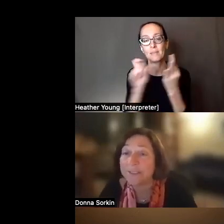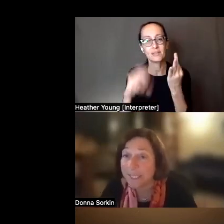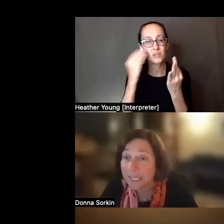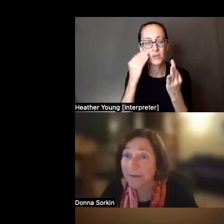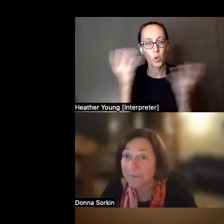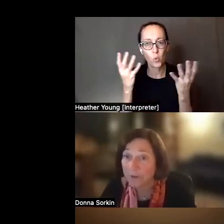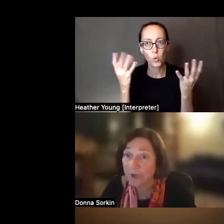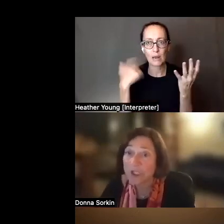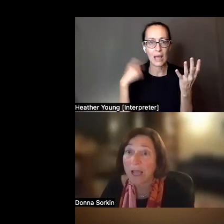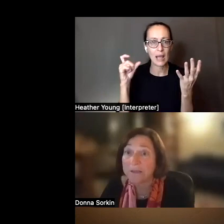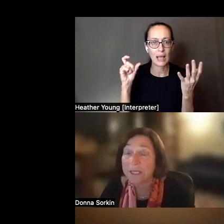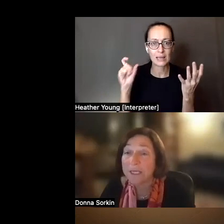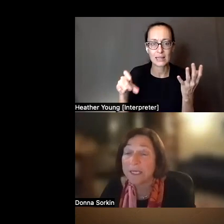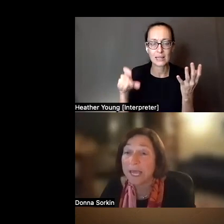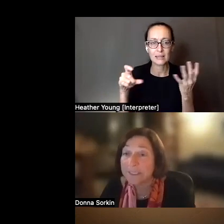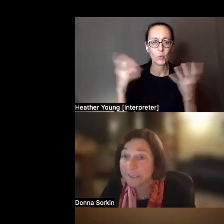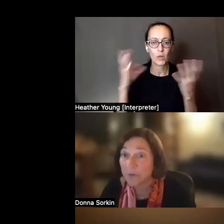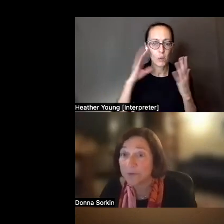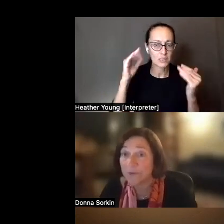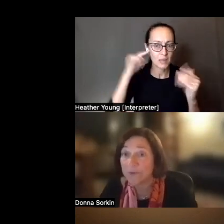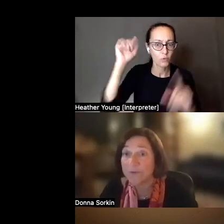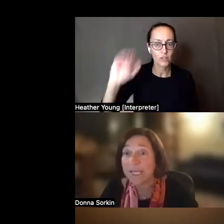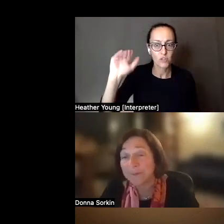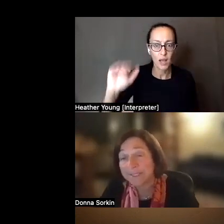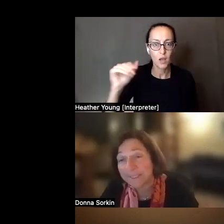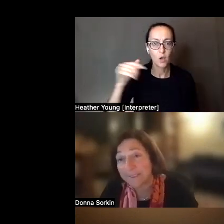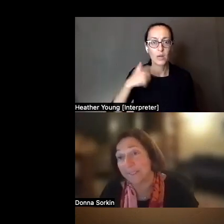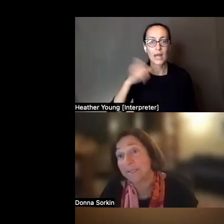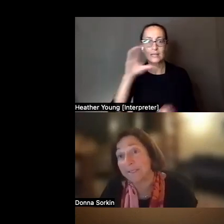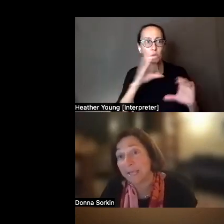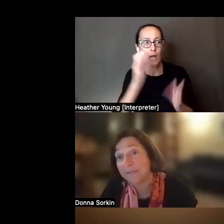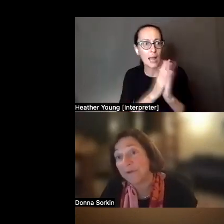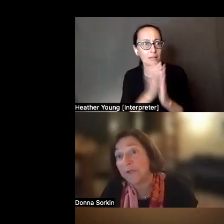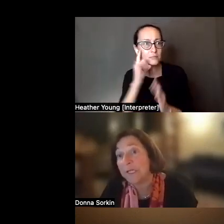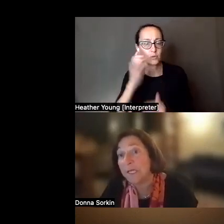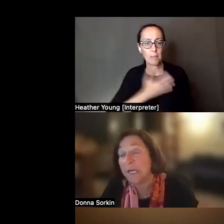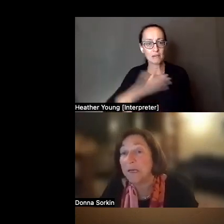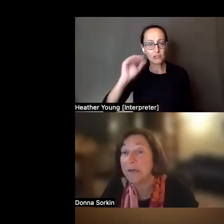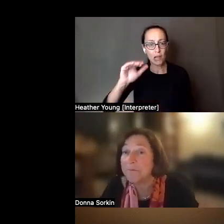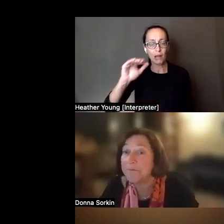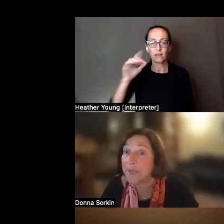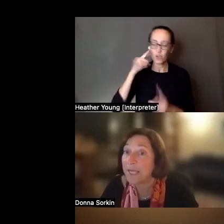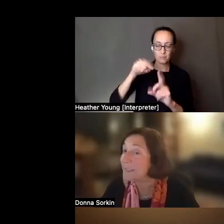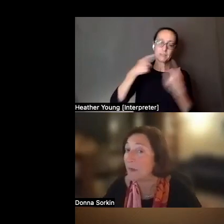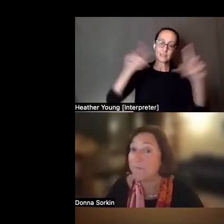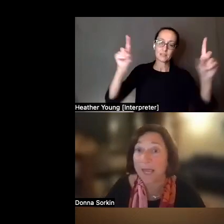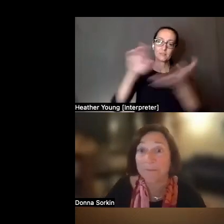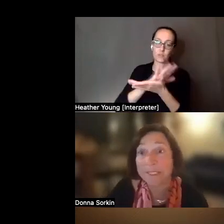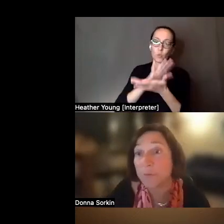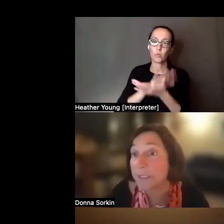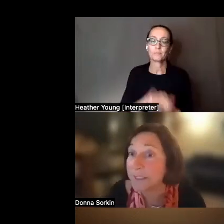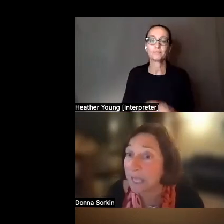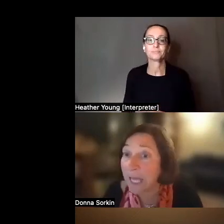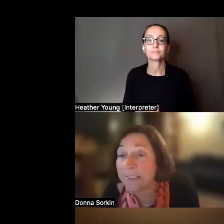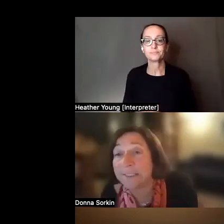be seeking for their child at school so that they can be successful. And some families